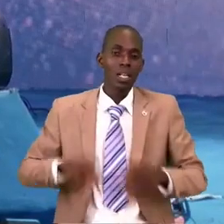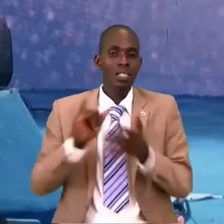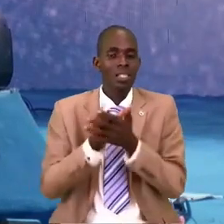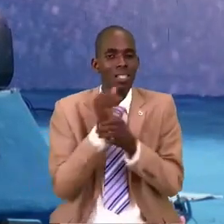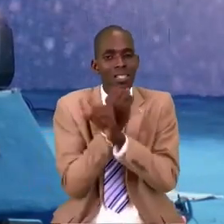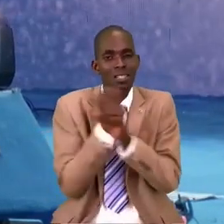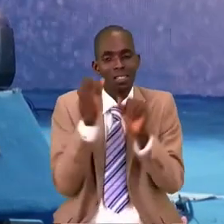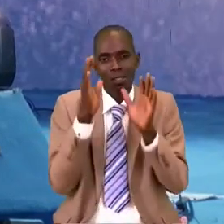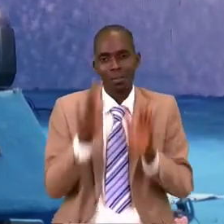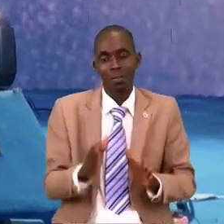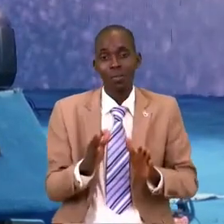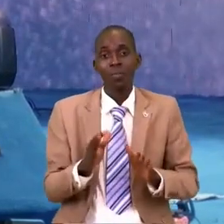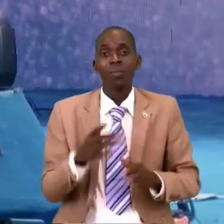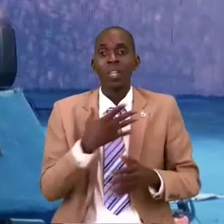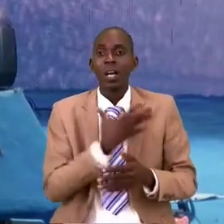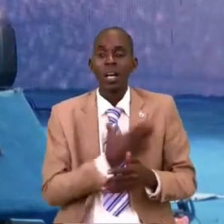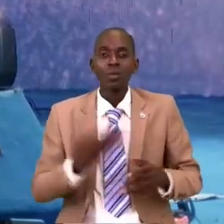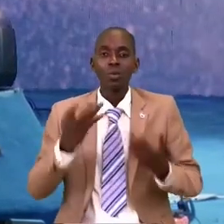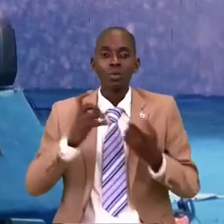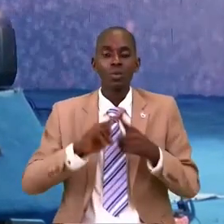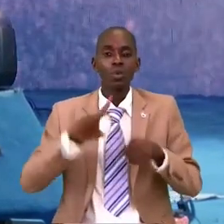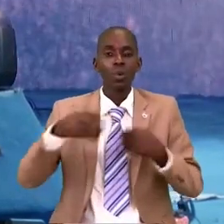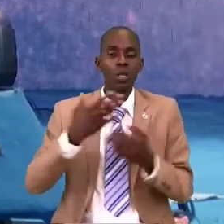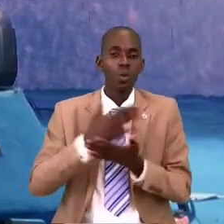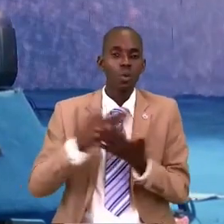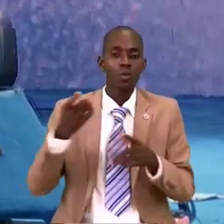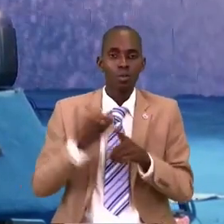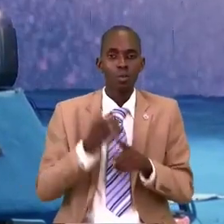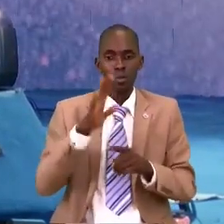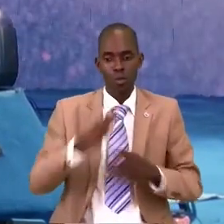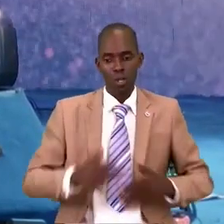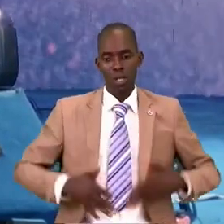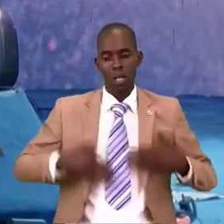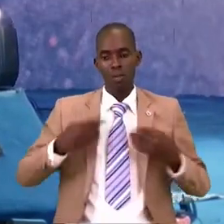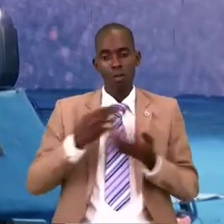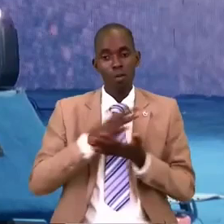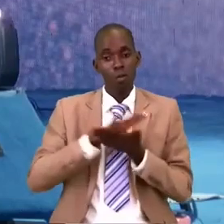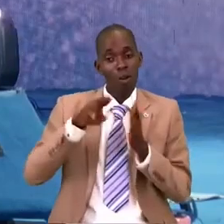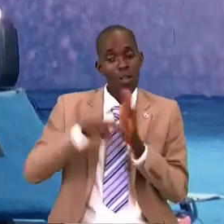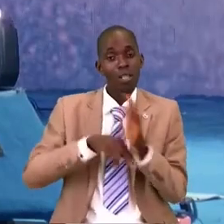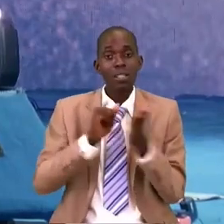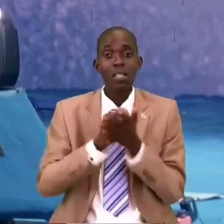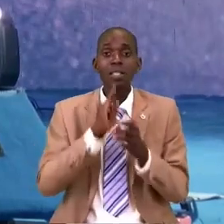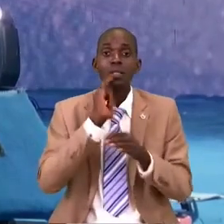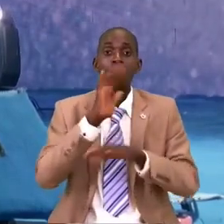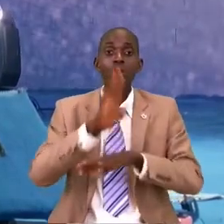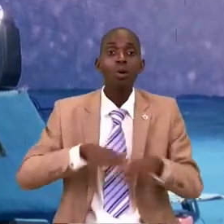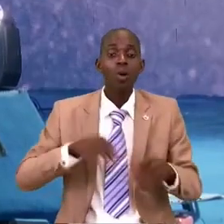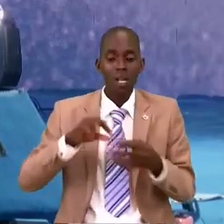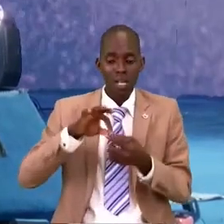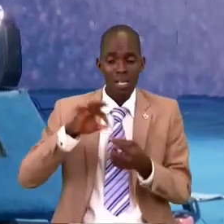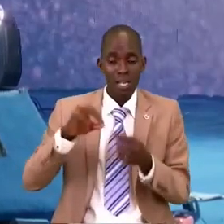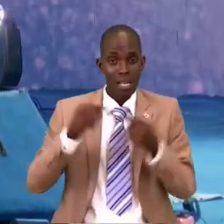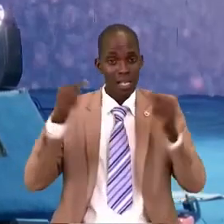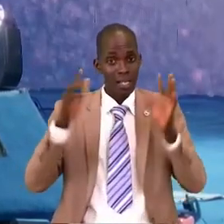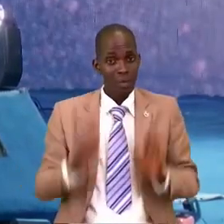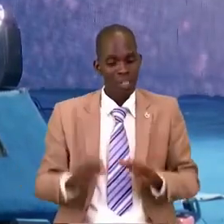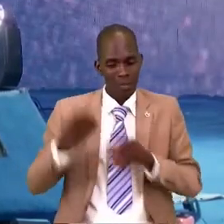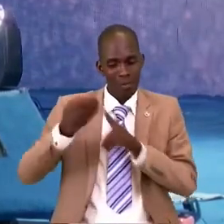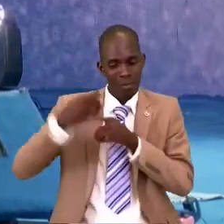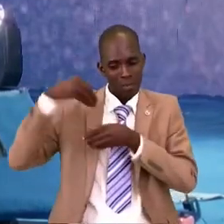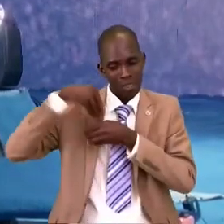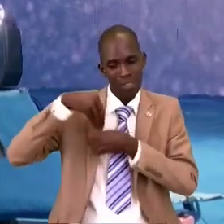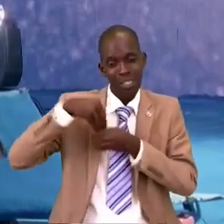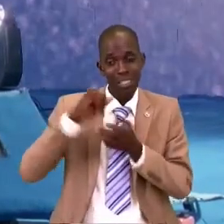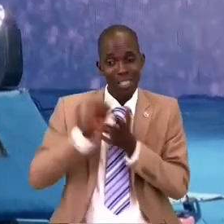enemy inside you is greater, is higher, is more powerful, is more destructive